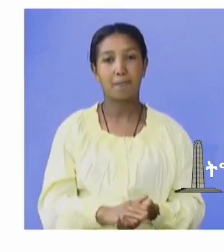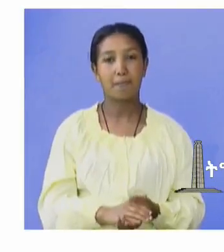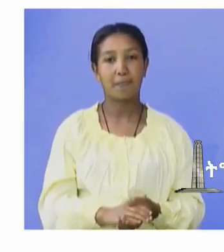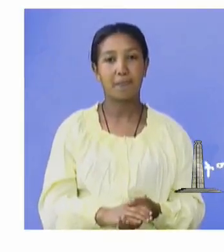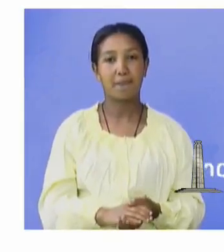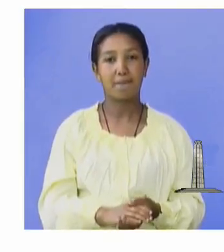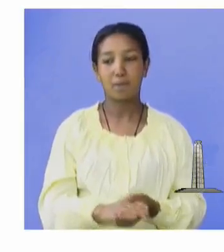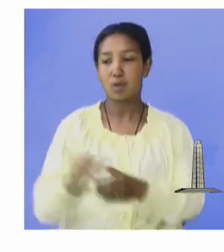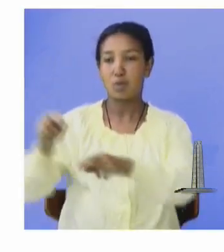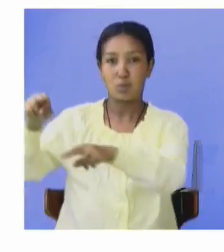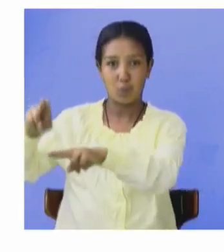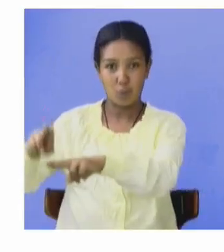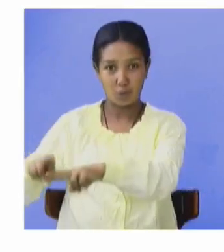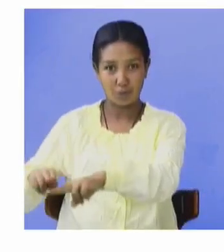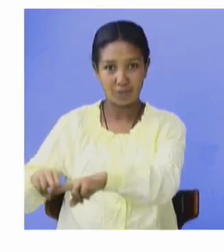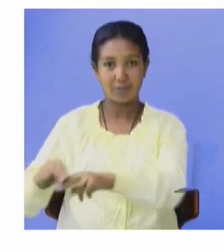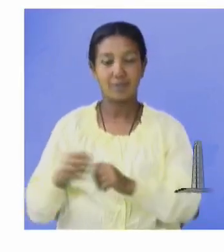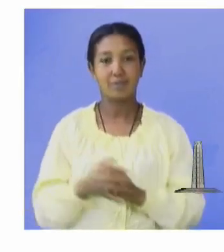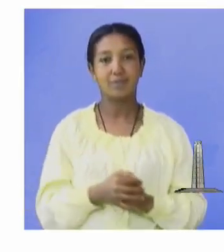put,